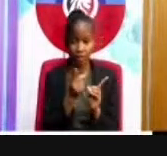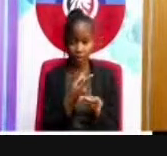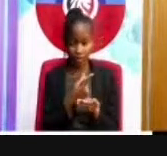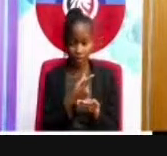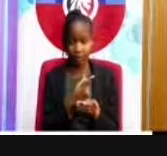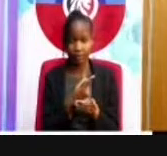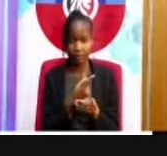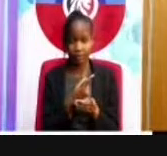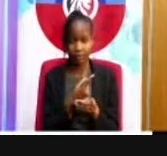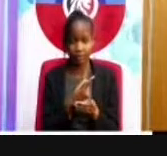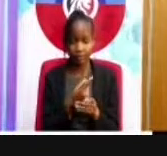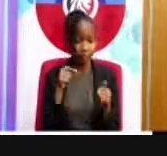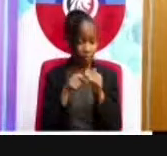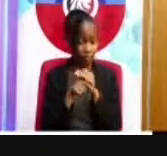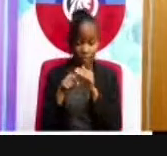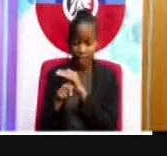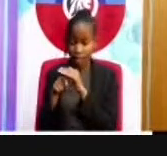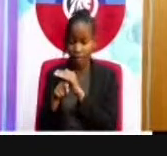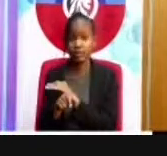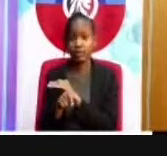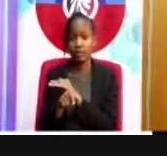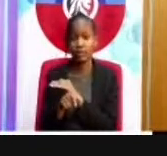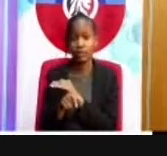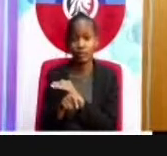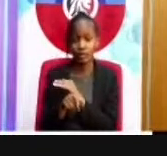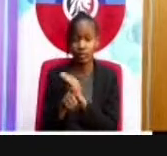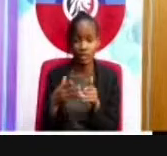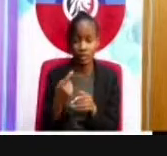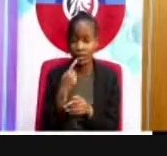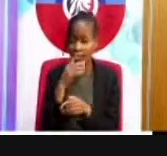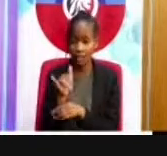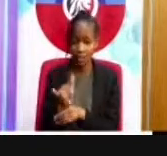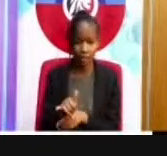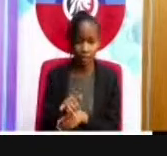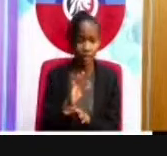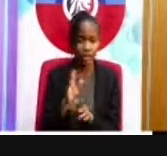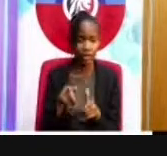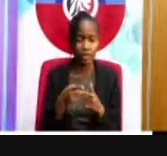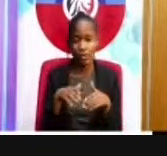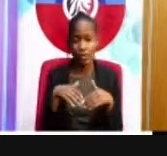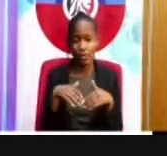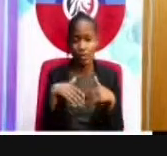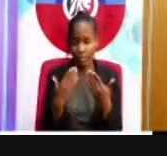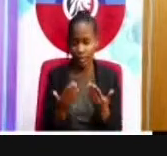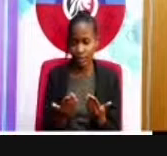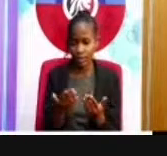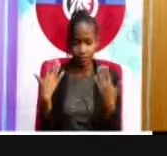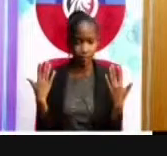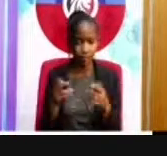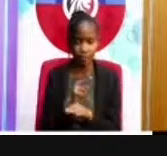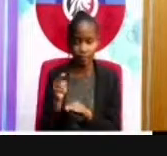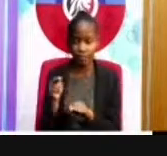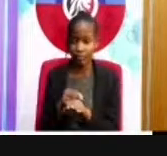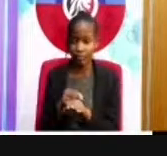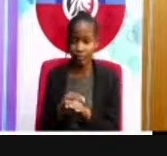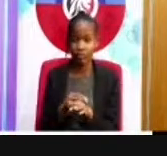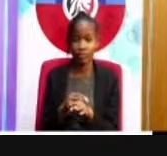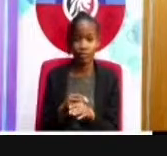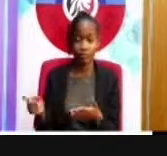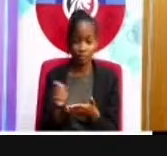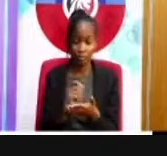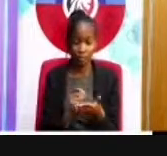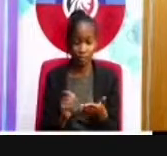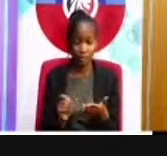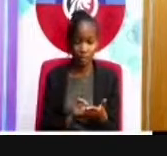entities of state, if I may call them that. So we give inputs, National Treasury gives inputs,